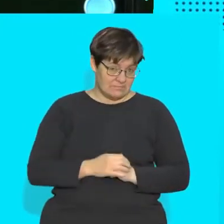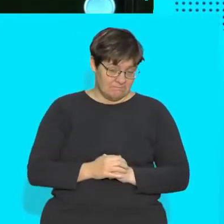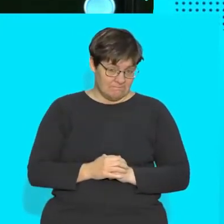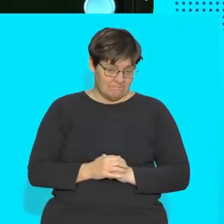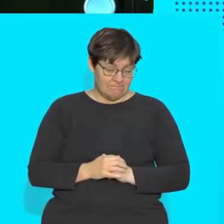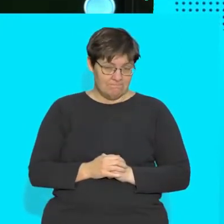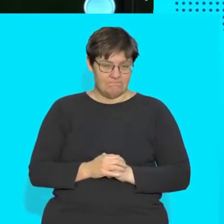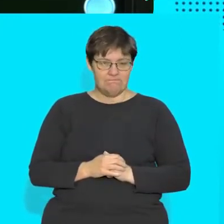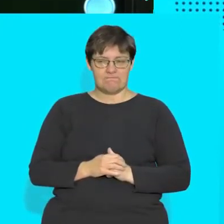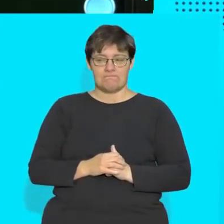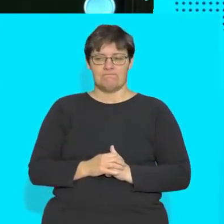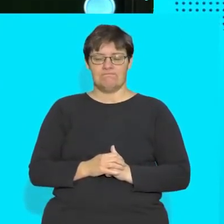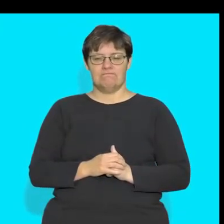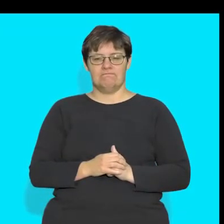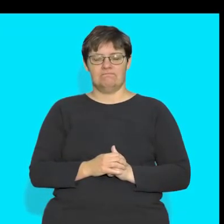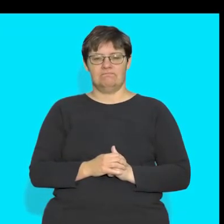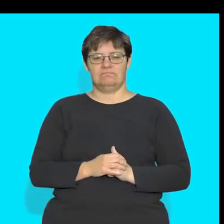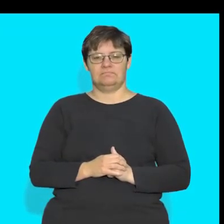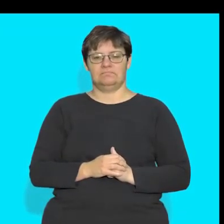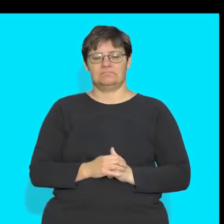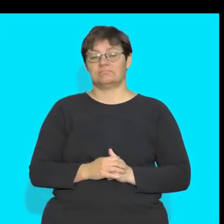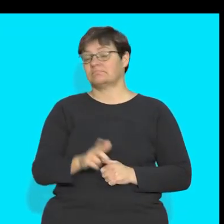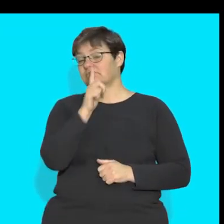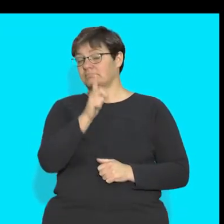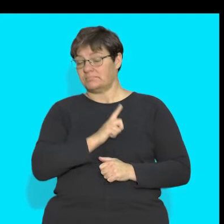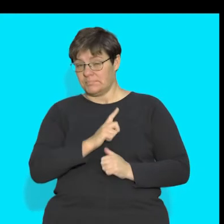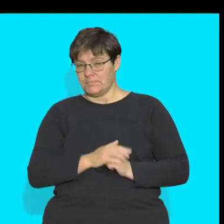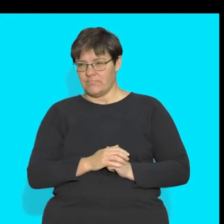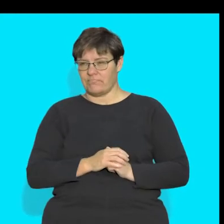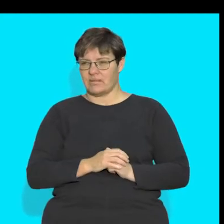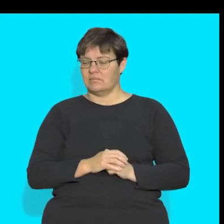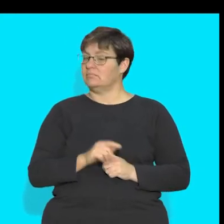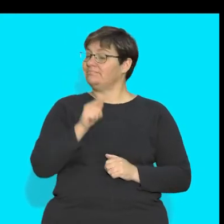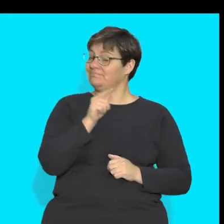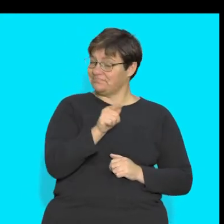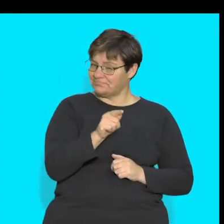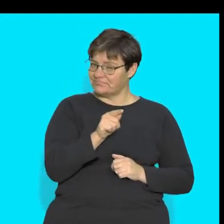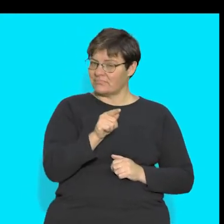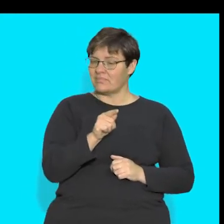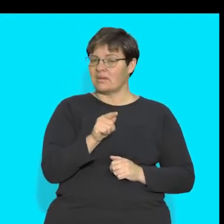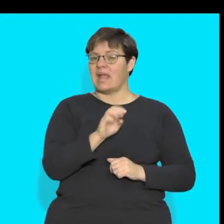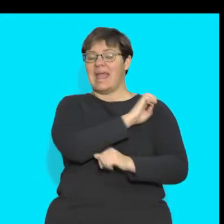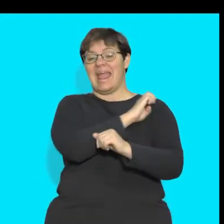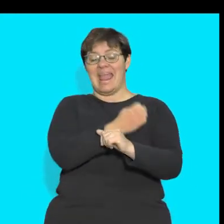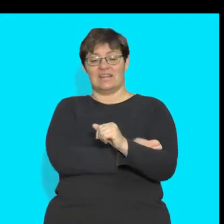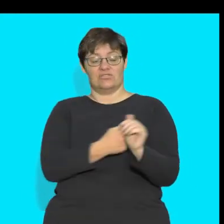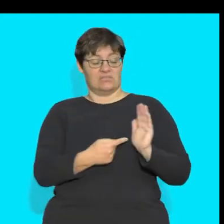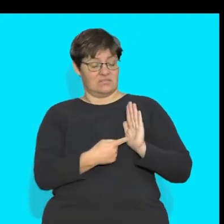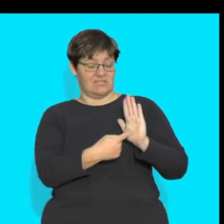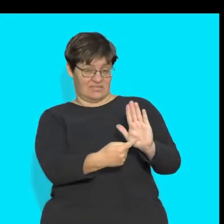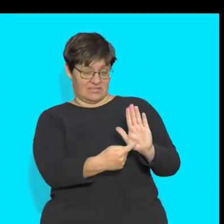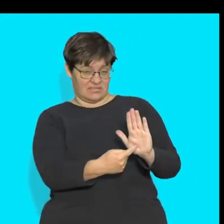So let's get going. Right, so they tell us, the simplified energy diagram show